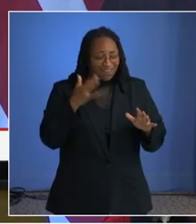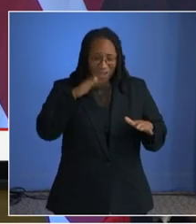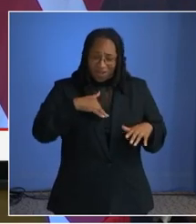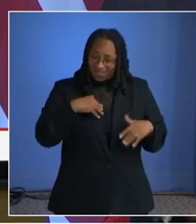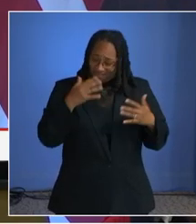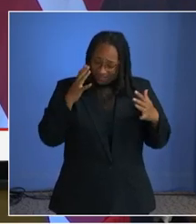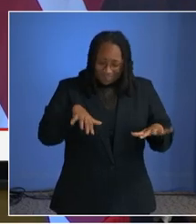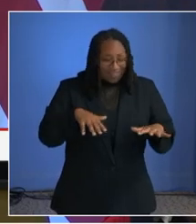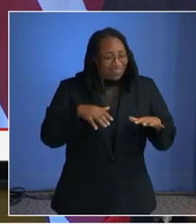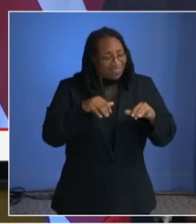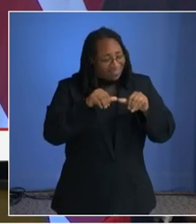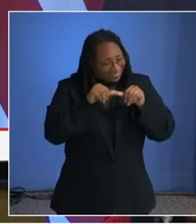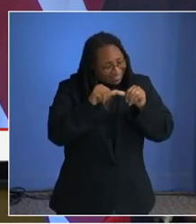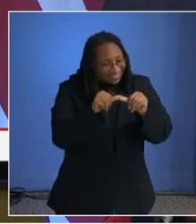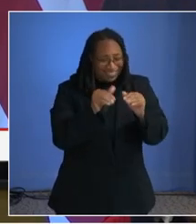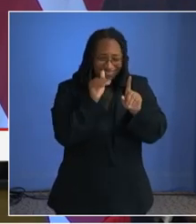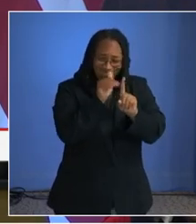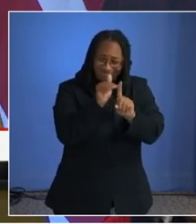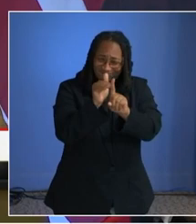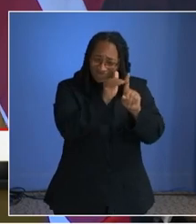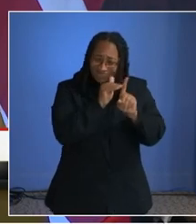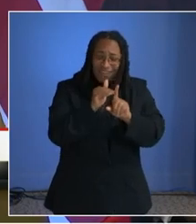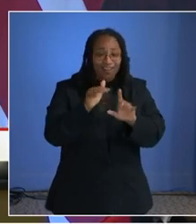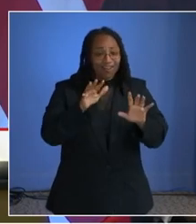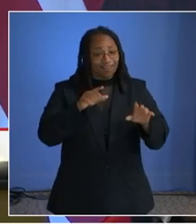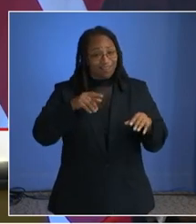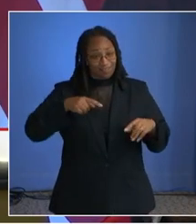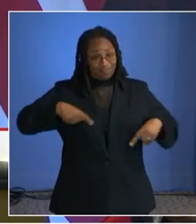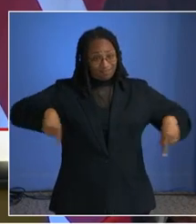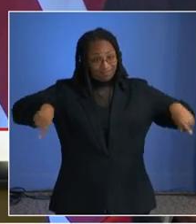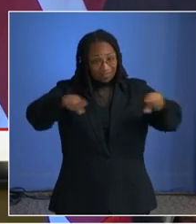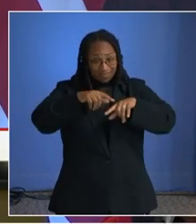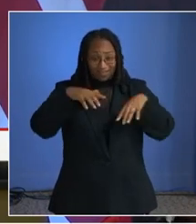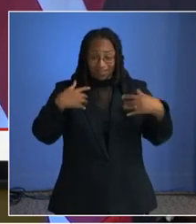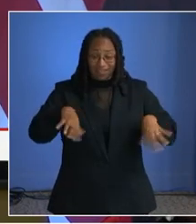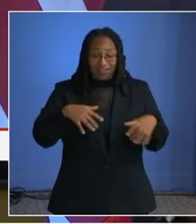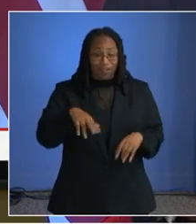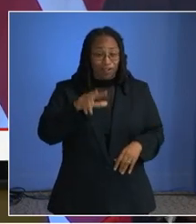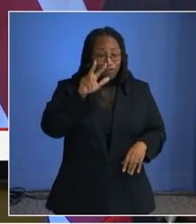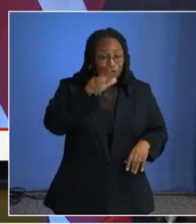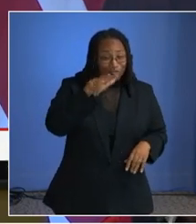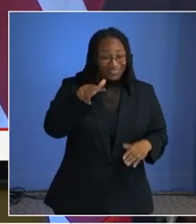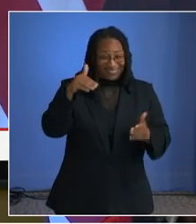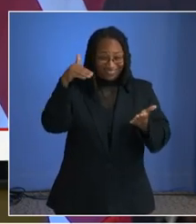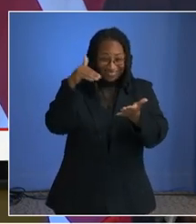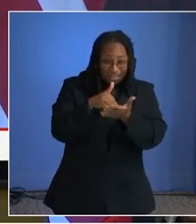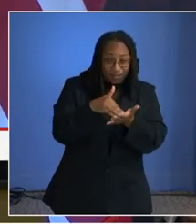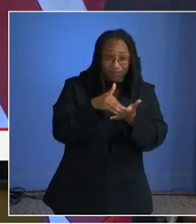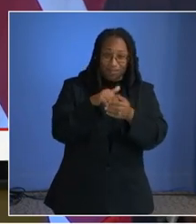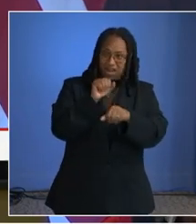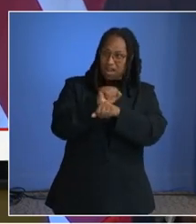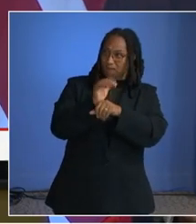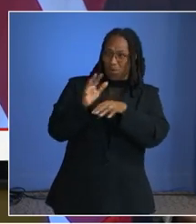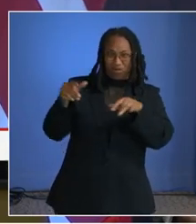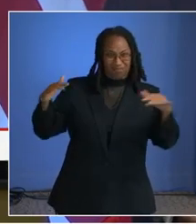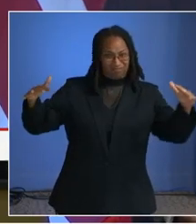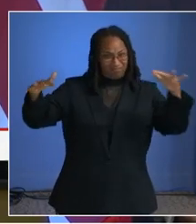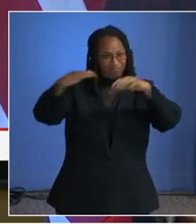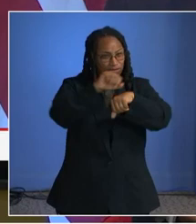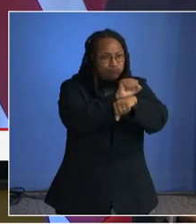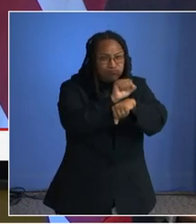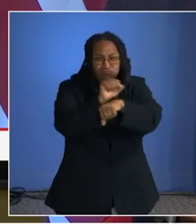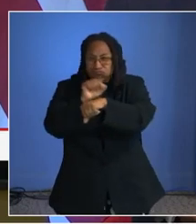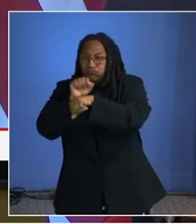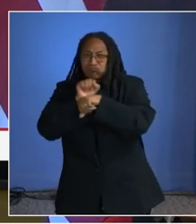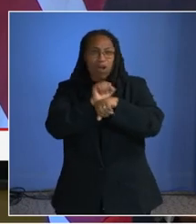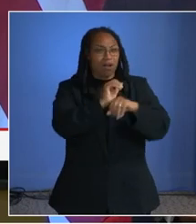over 33,000 employees across many multiple agencies that have worked